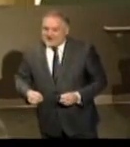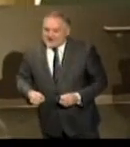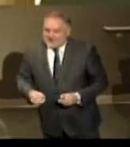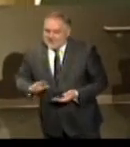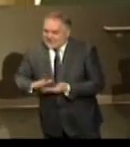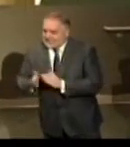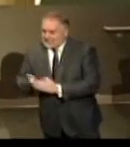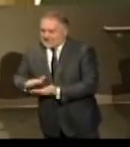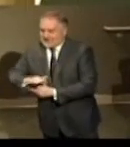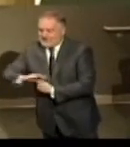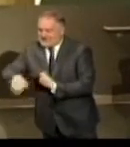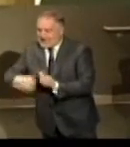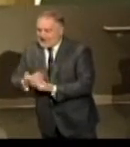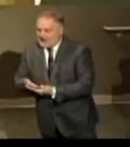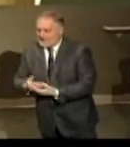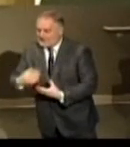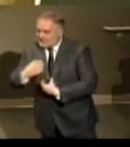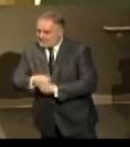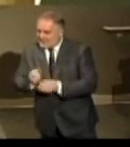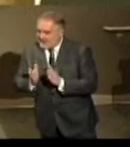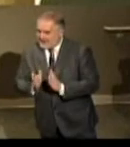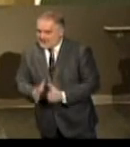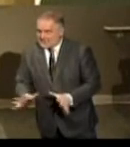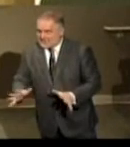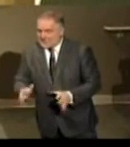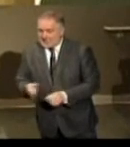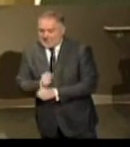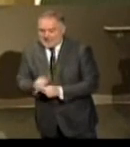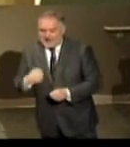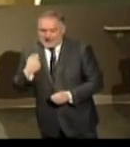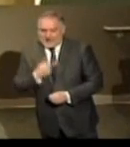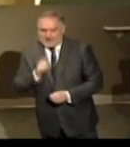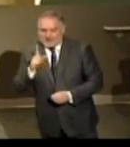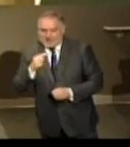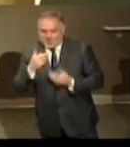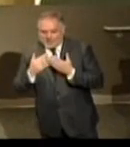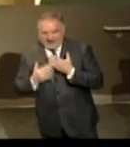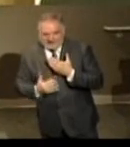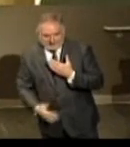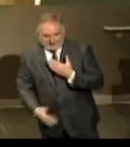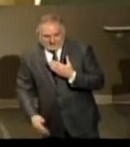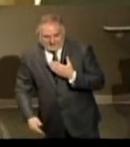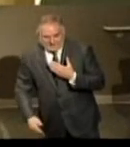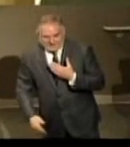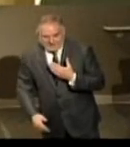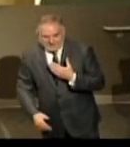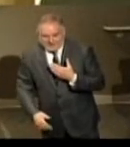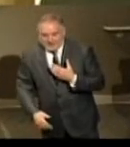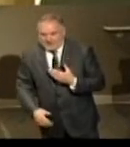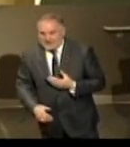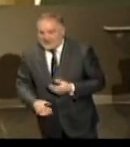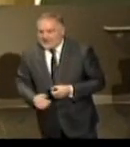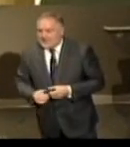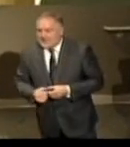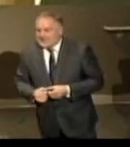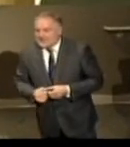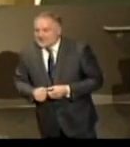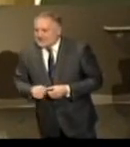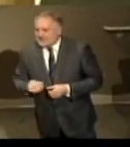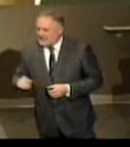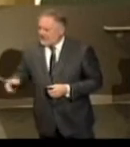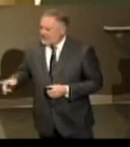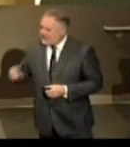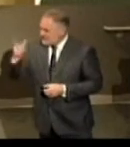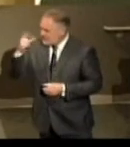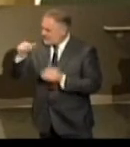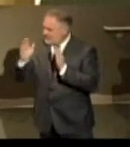creation. He said, because he's made of all of us one blood. He's made of us one blood. Now, those Athenians thought they